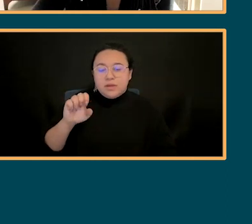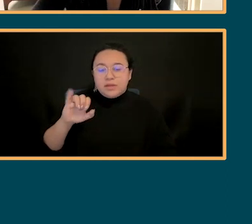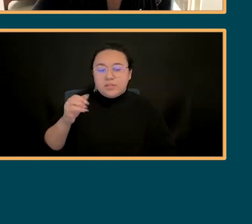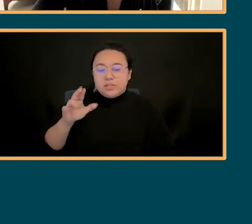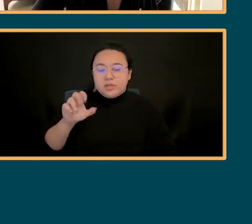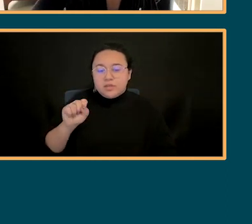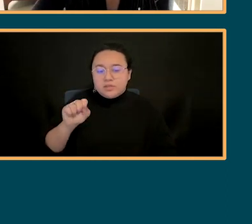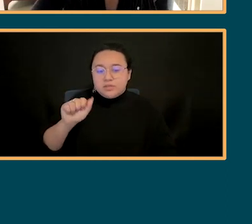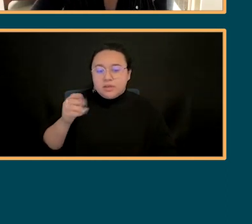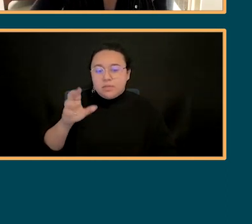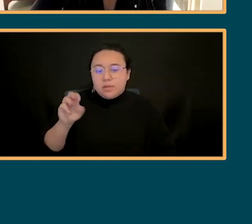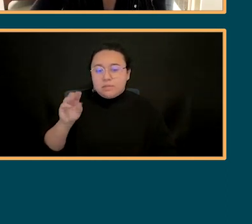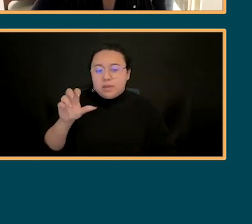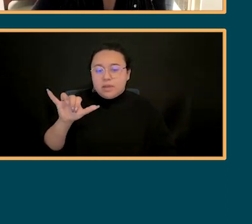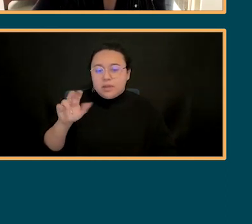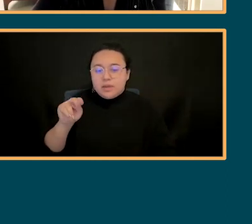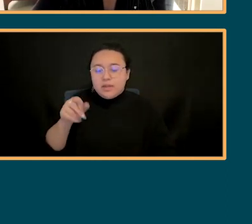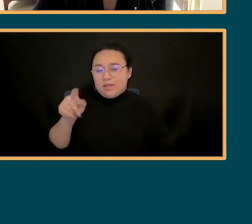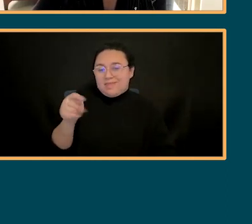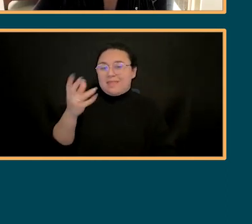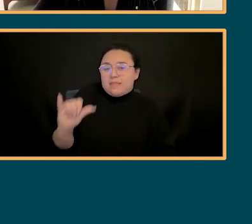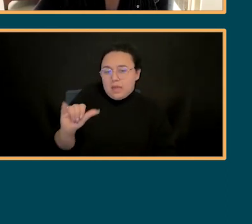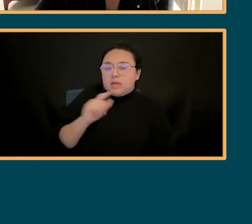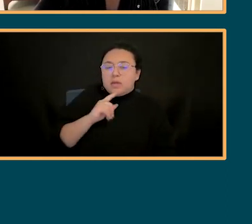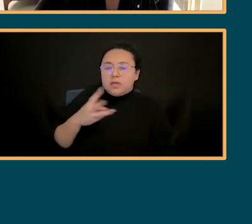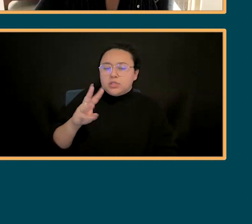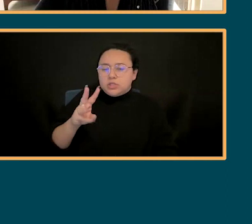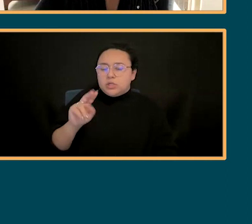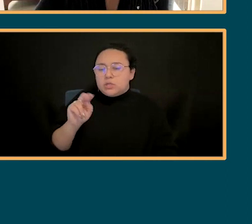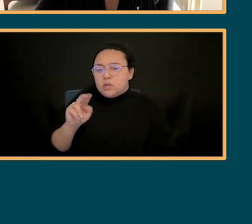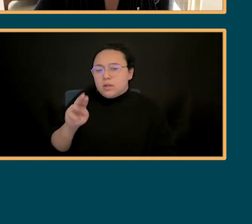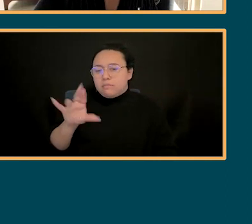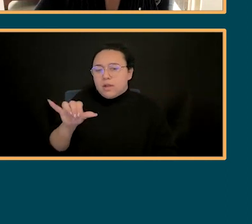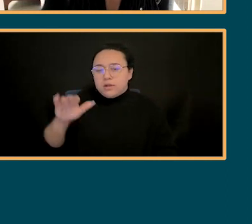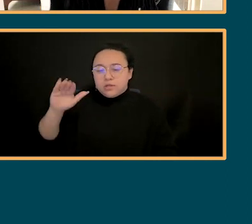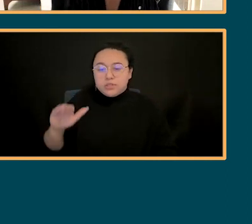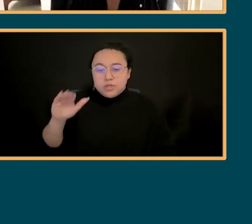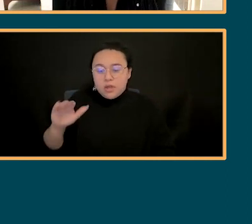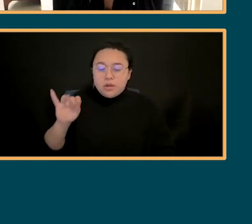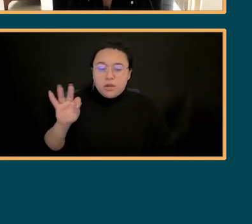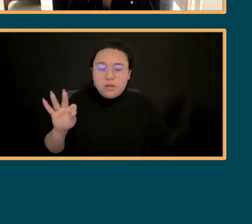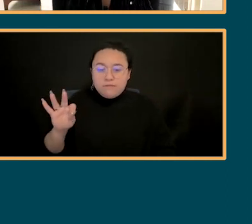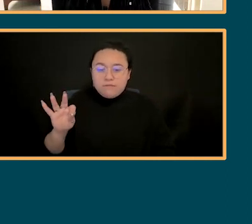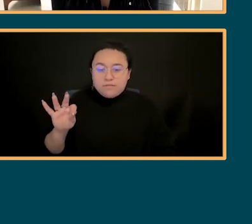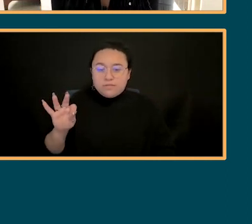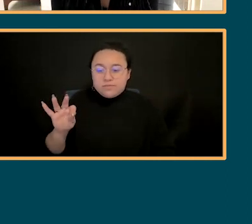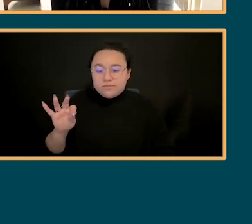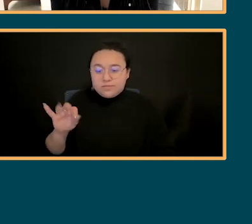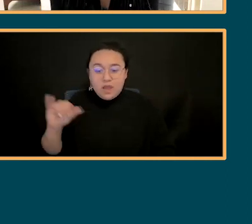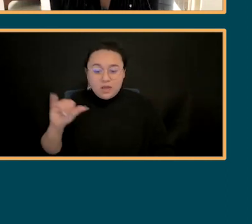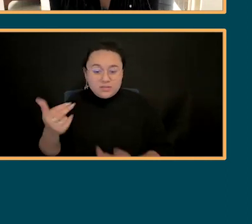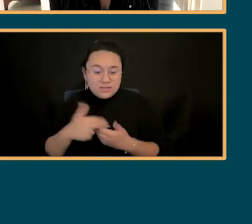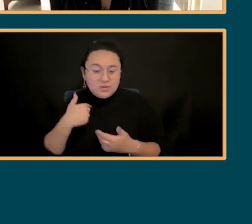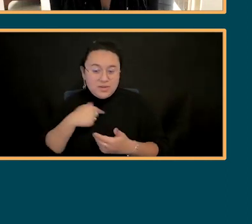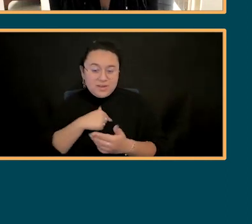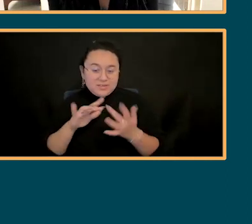Subramanian. They are a 16-year-old non-binary child of, also joining us